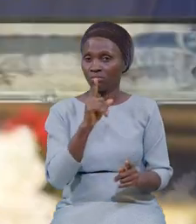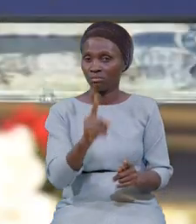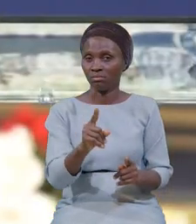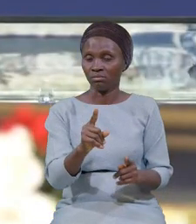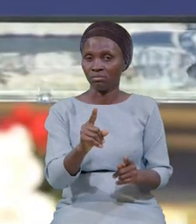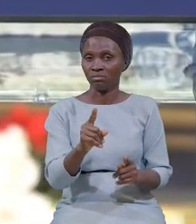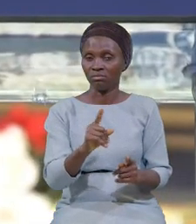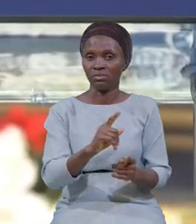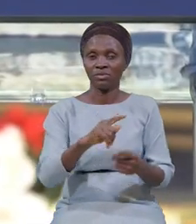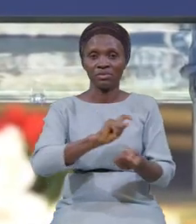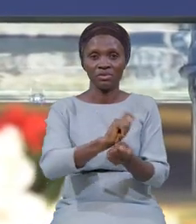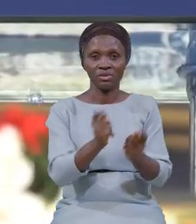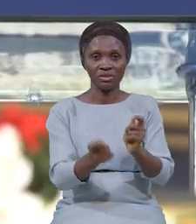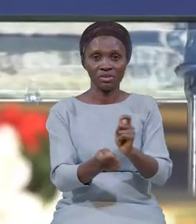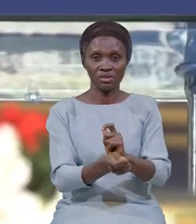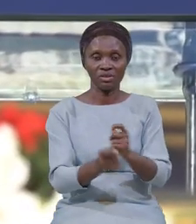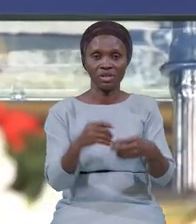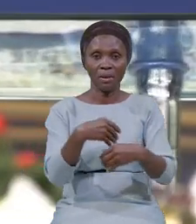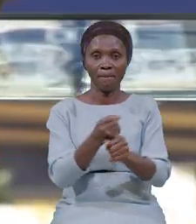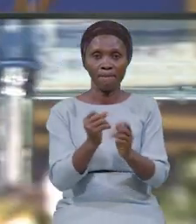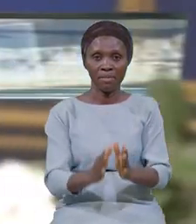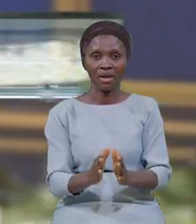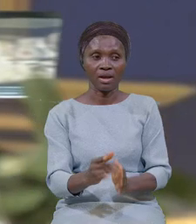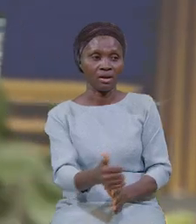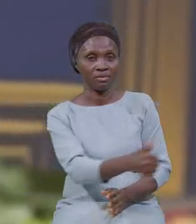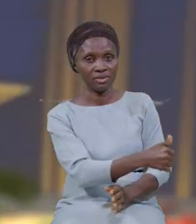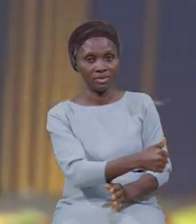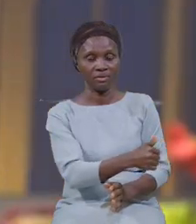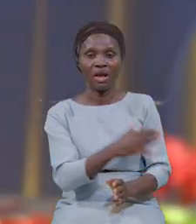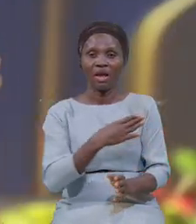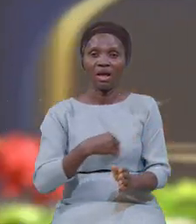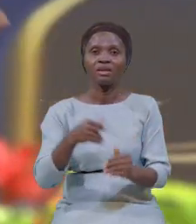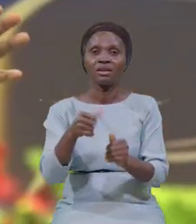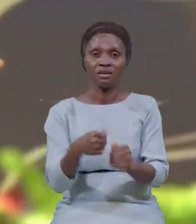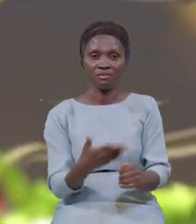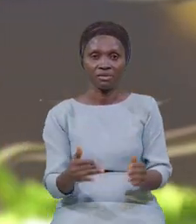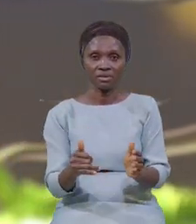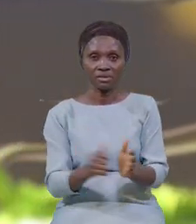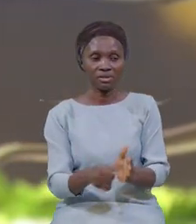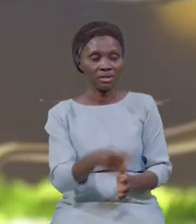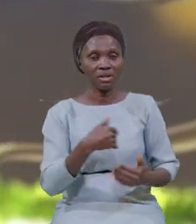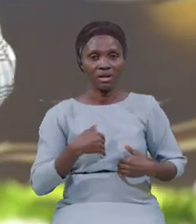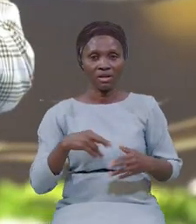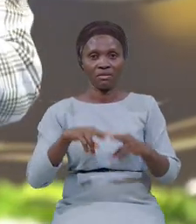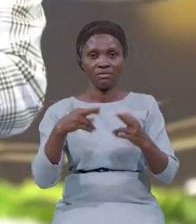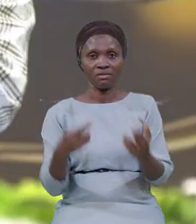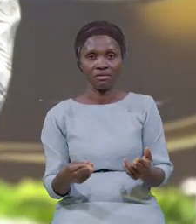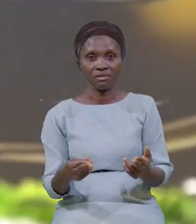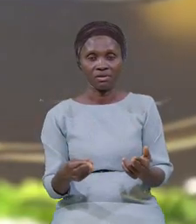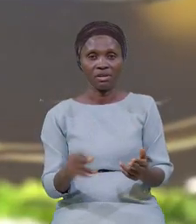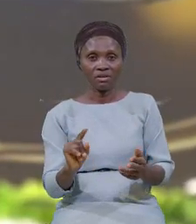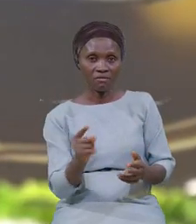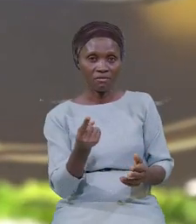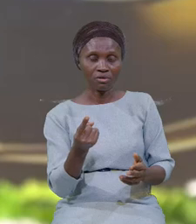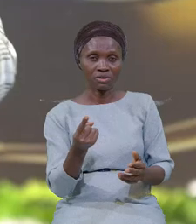makers themselves. And everything they have revealed, a first speaker, a second